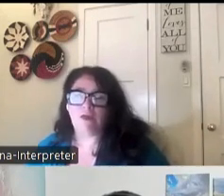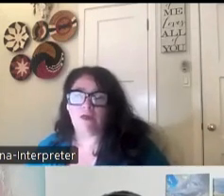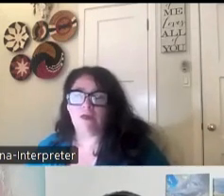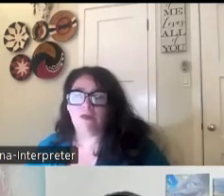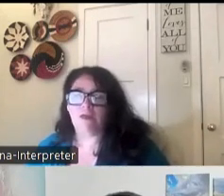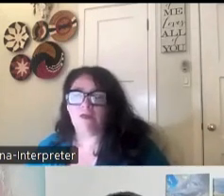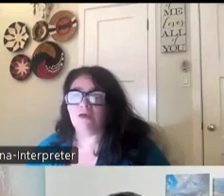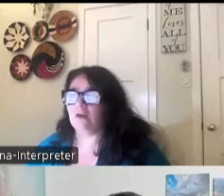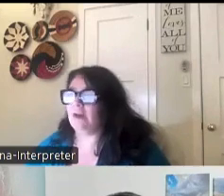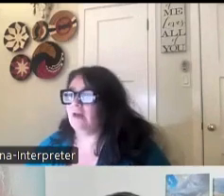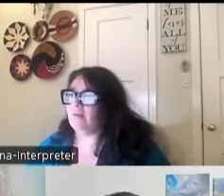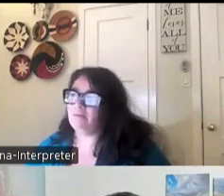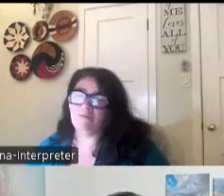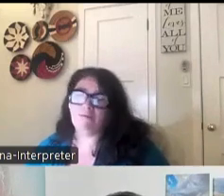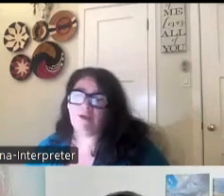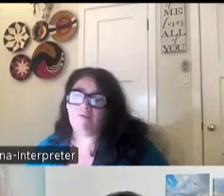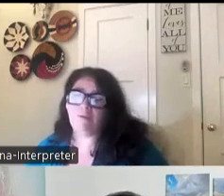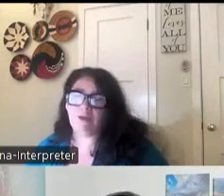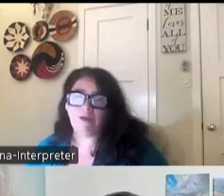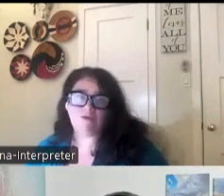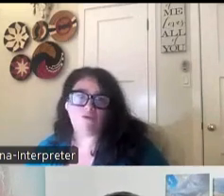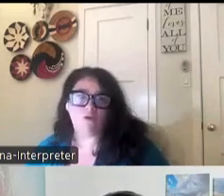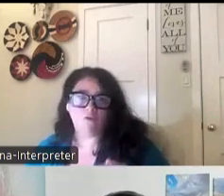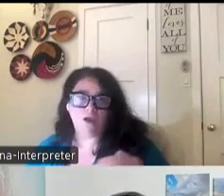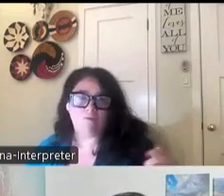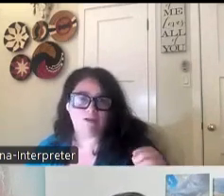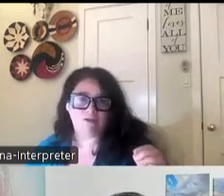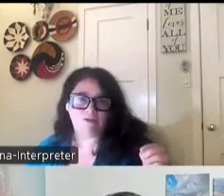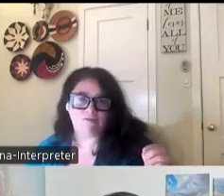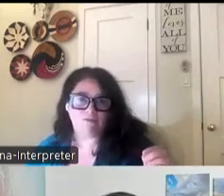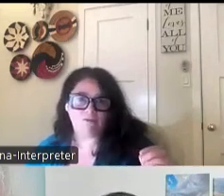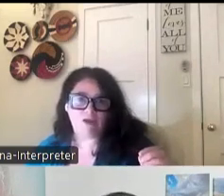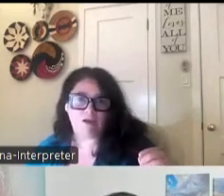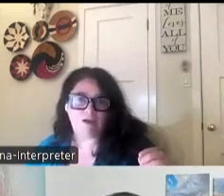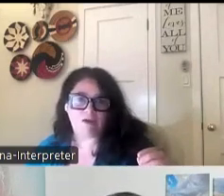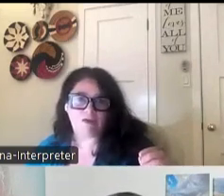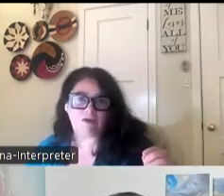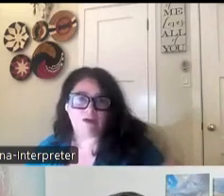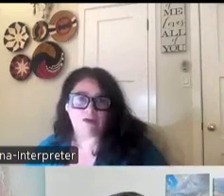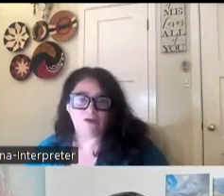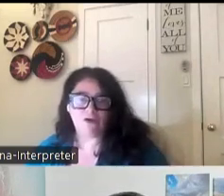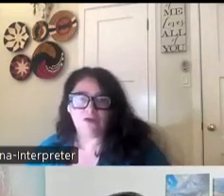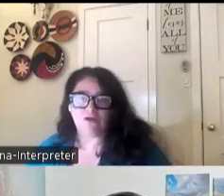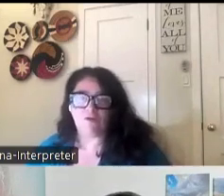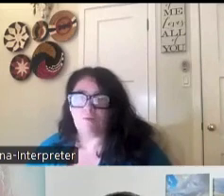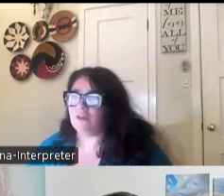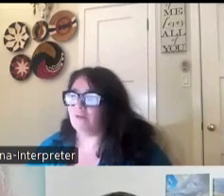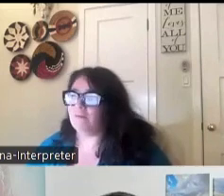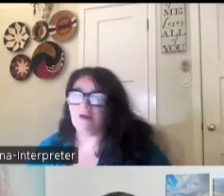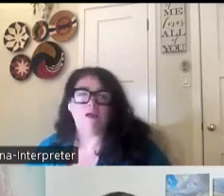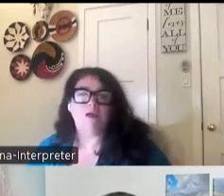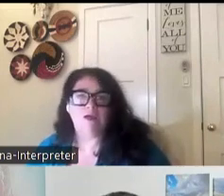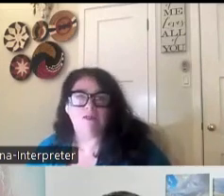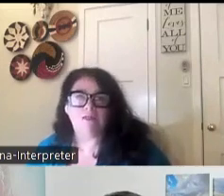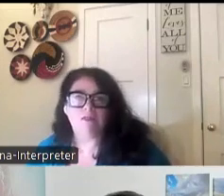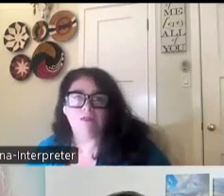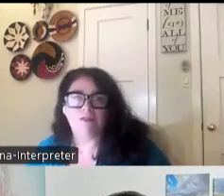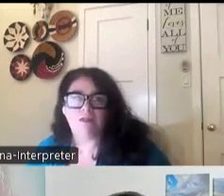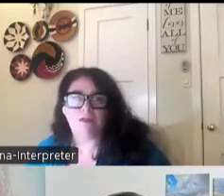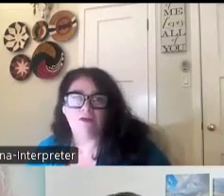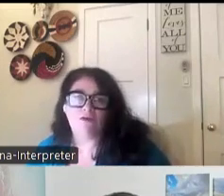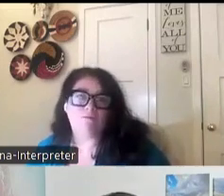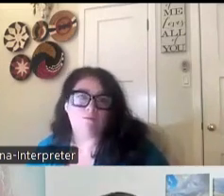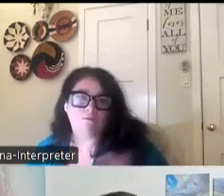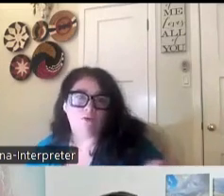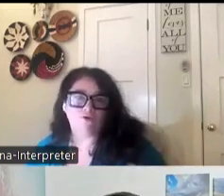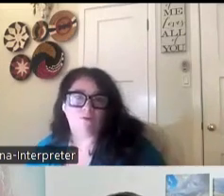patchwork of increases and decreases. There's some regions where there's shaded in brown, denoting decreases, other regions shaded in green,